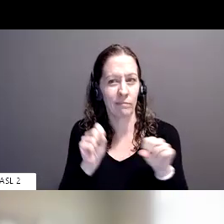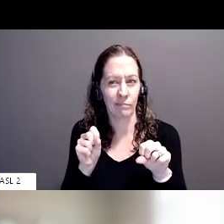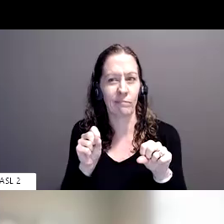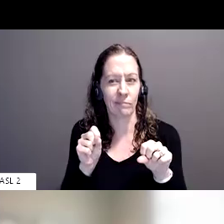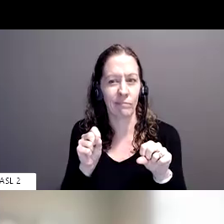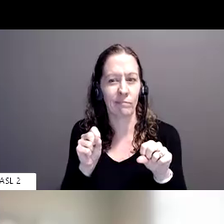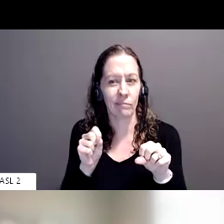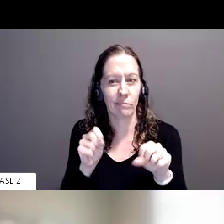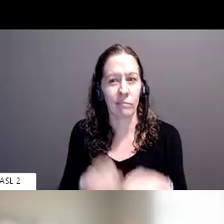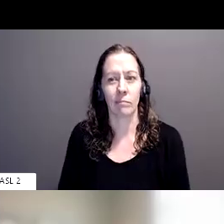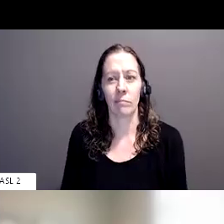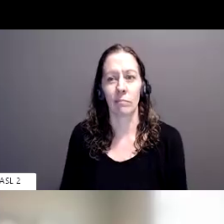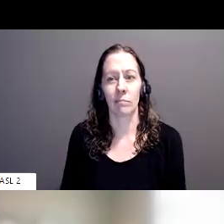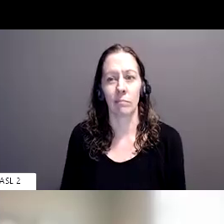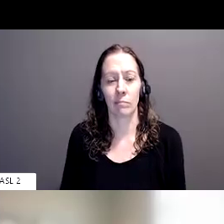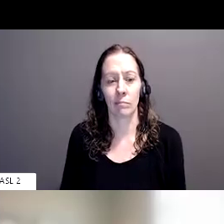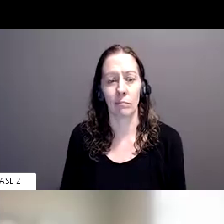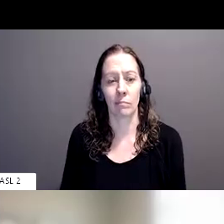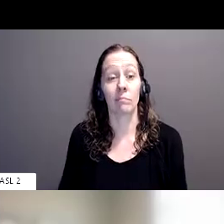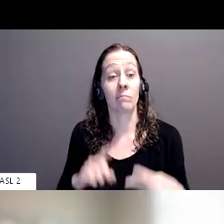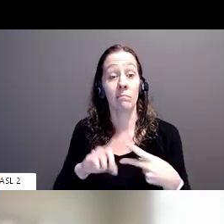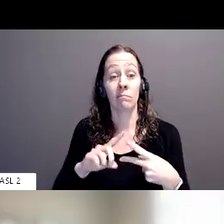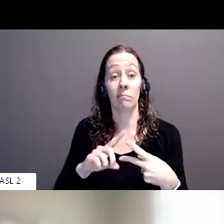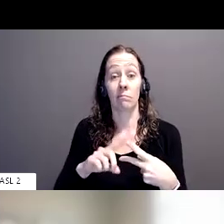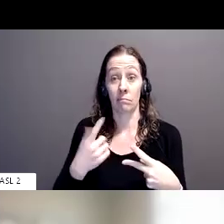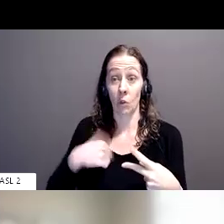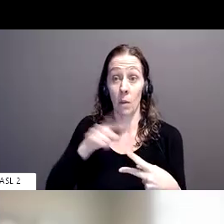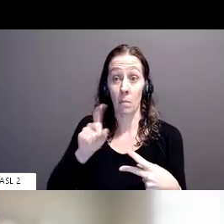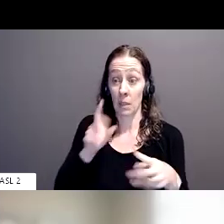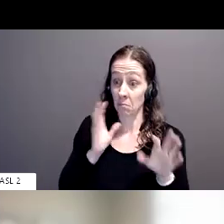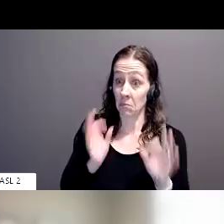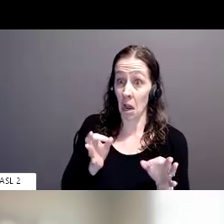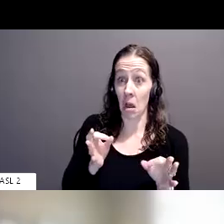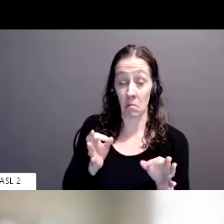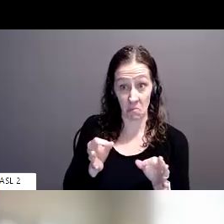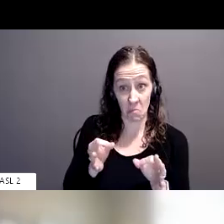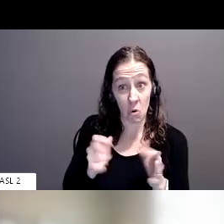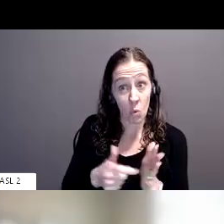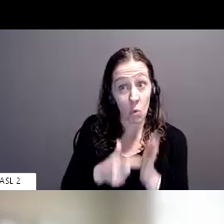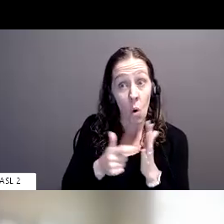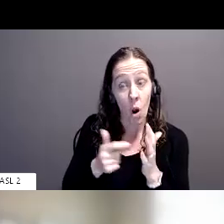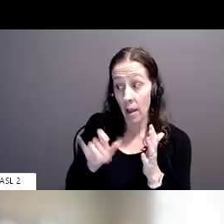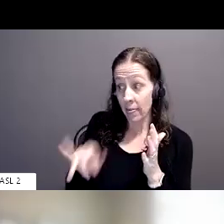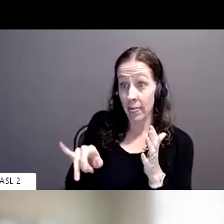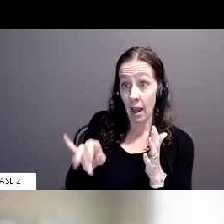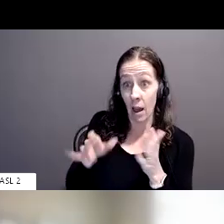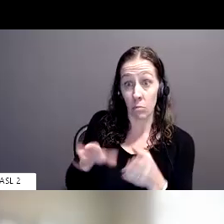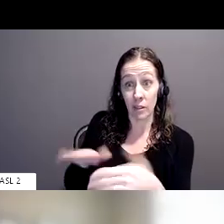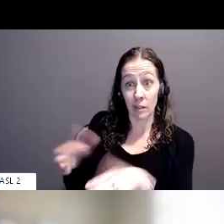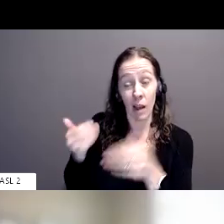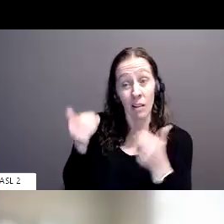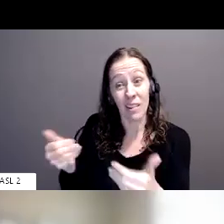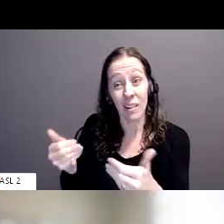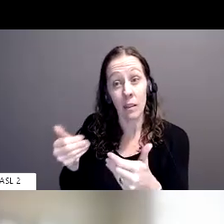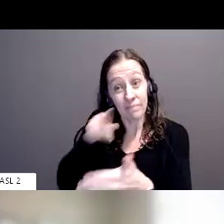under that, and is first determine whether an inquest is necessary or not. And we'll have a little bit more on inquests